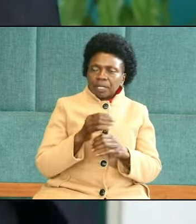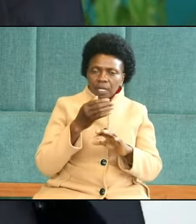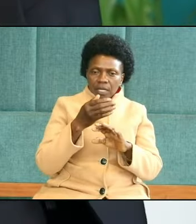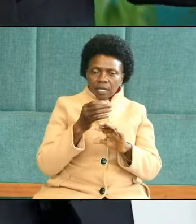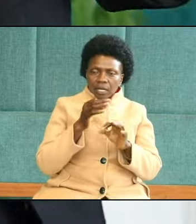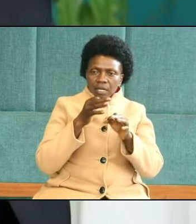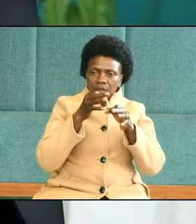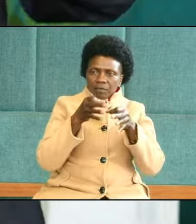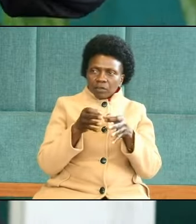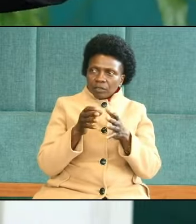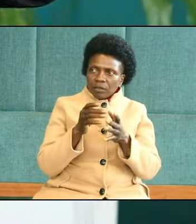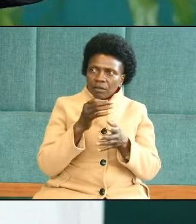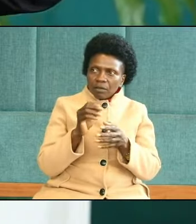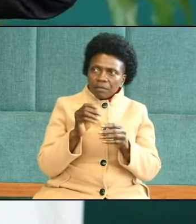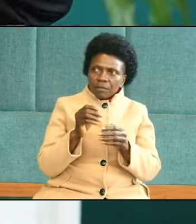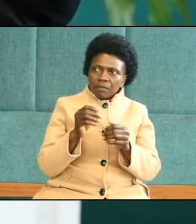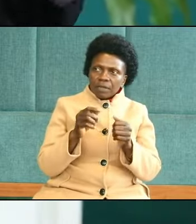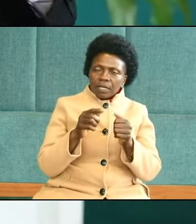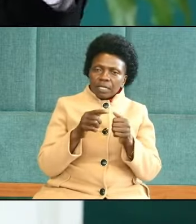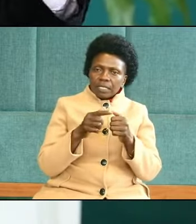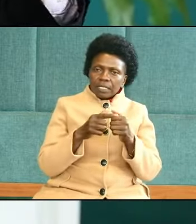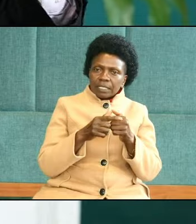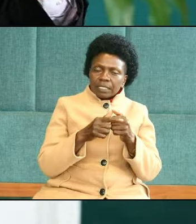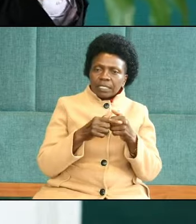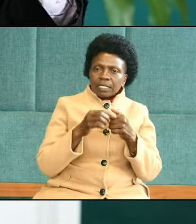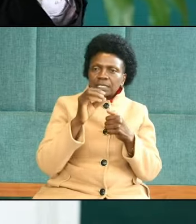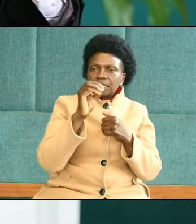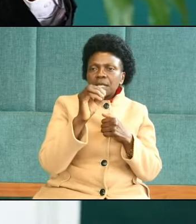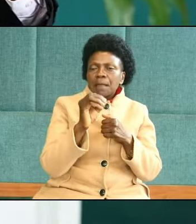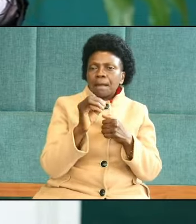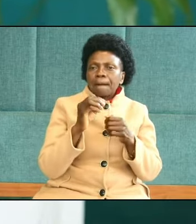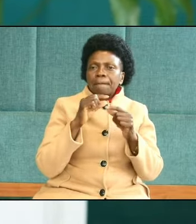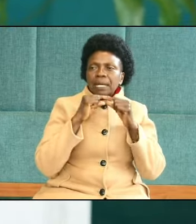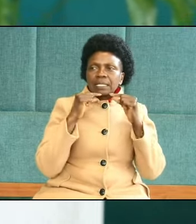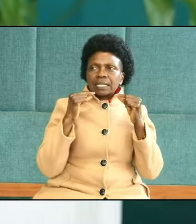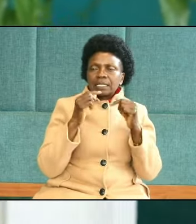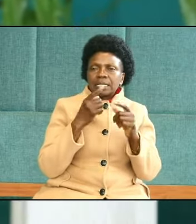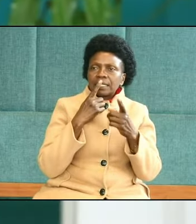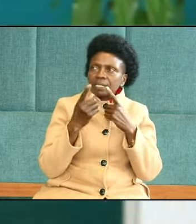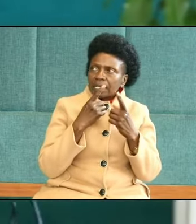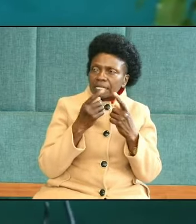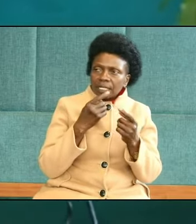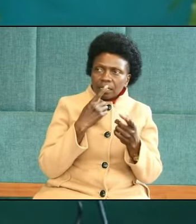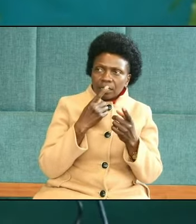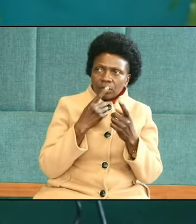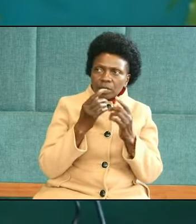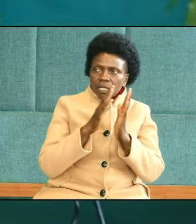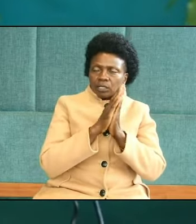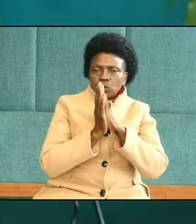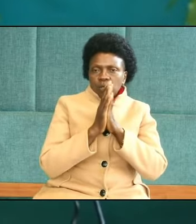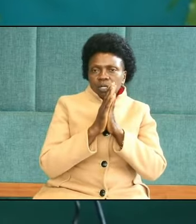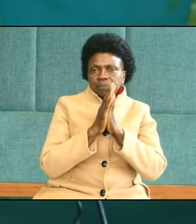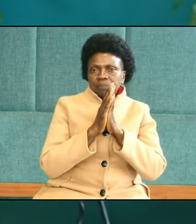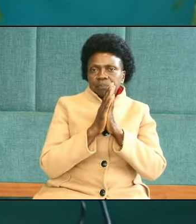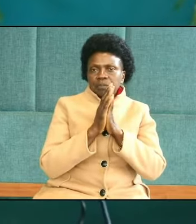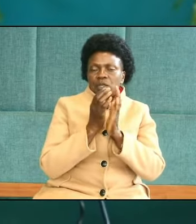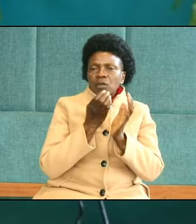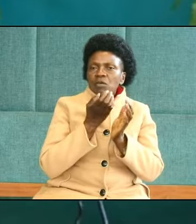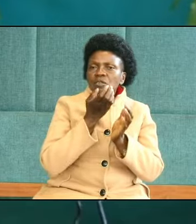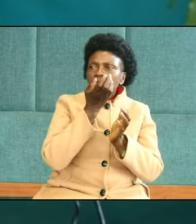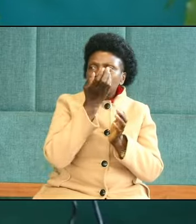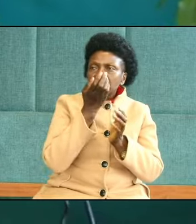rest of the pastors. There were about 60 pastors there. And he said, he told the story, confessing.